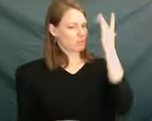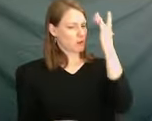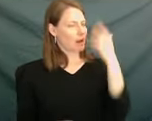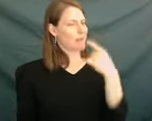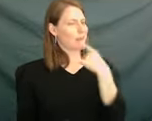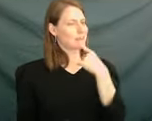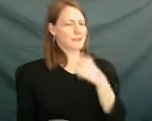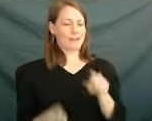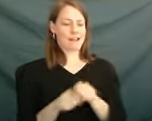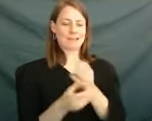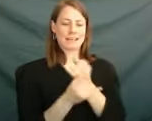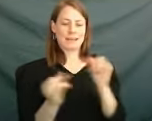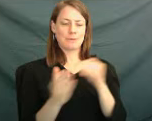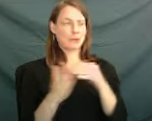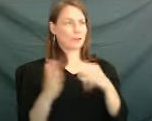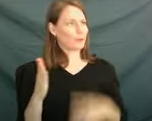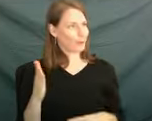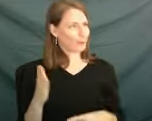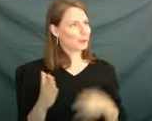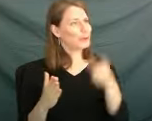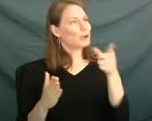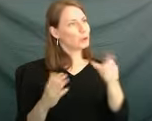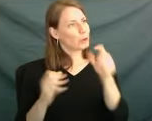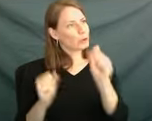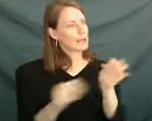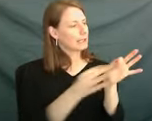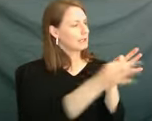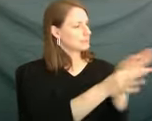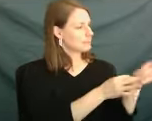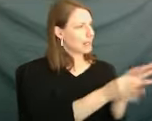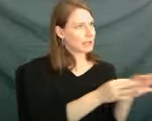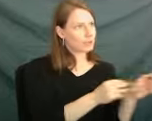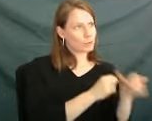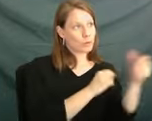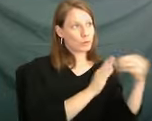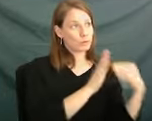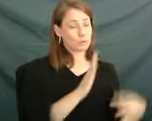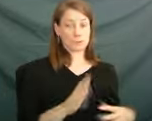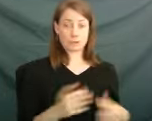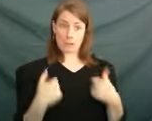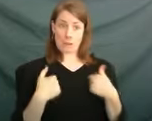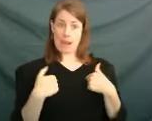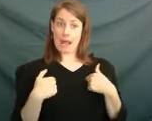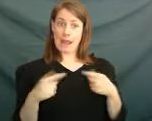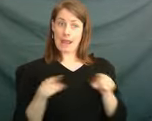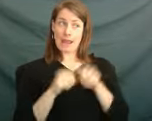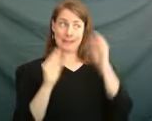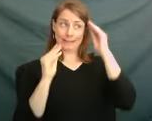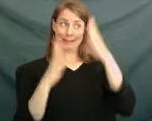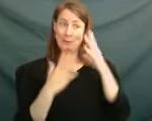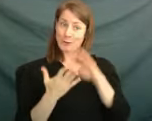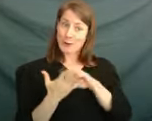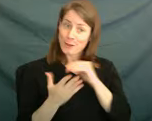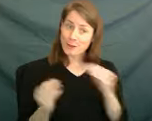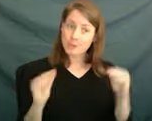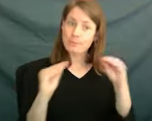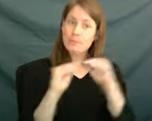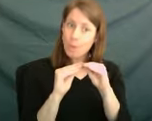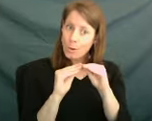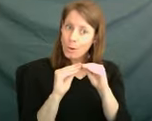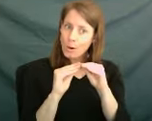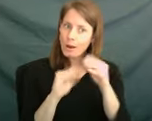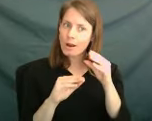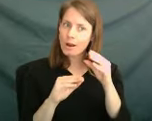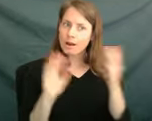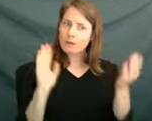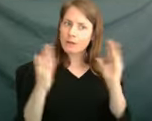learning more than when I was at school because I had to explain things to you guys. I understand things better than I did at school. Next thing you've got to do is the bit that Roma